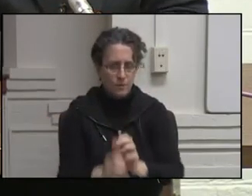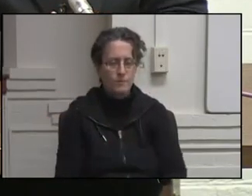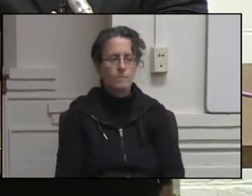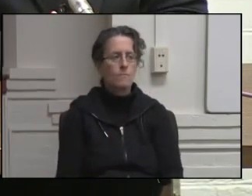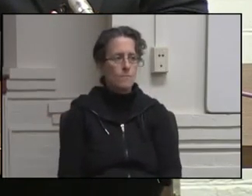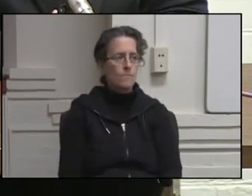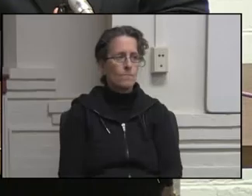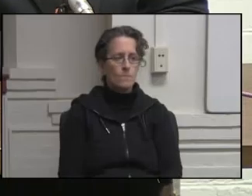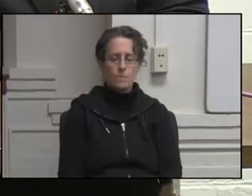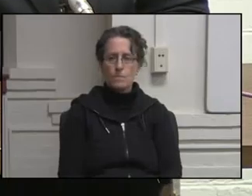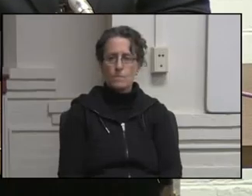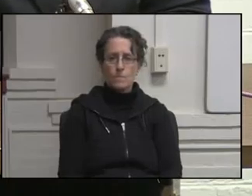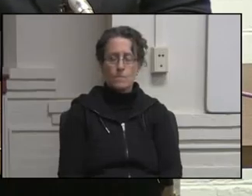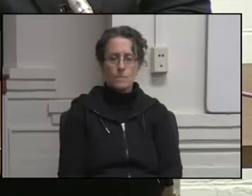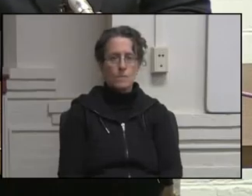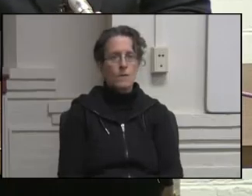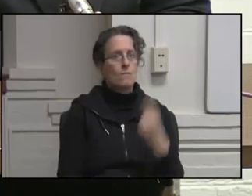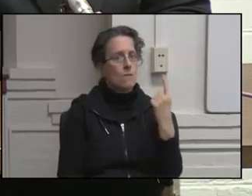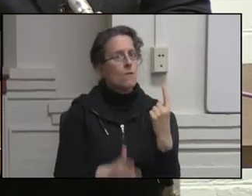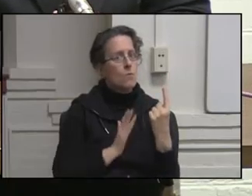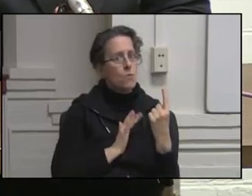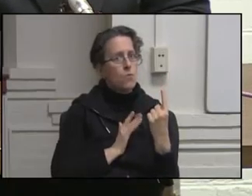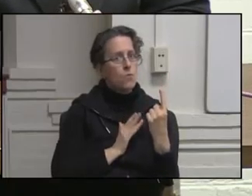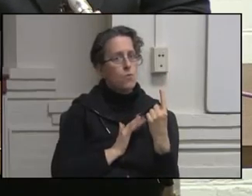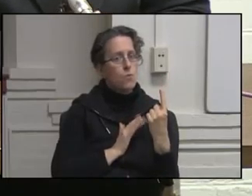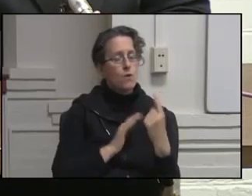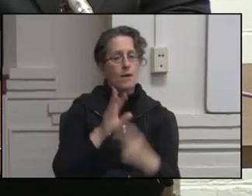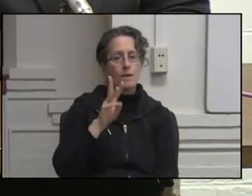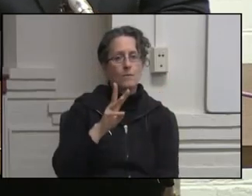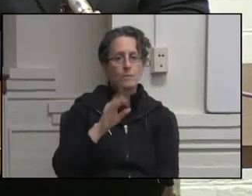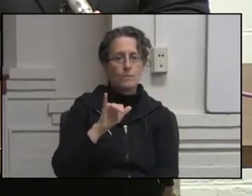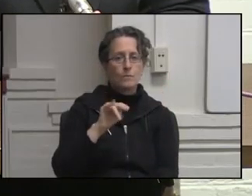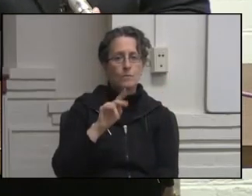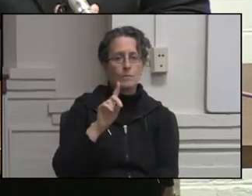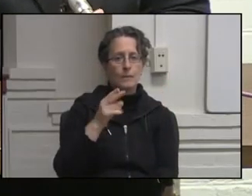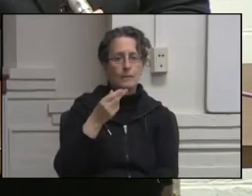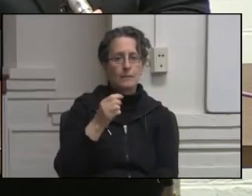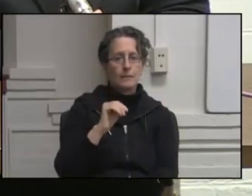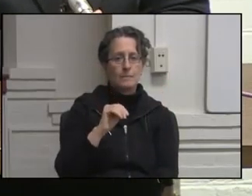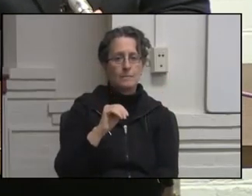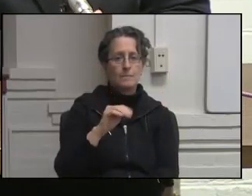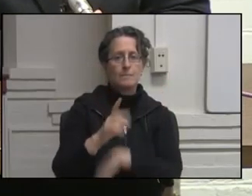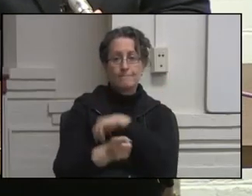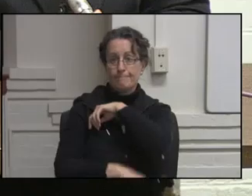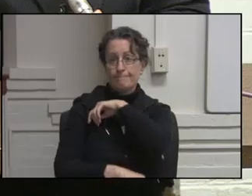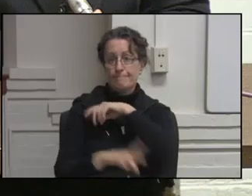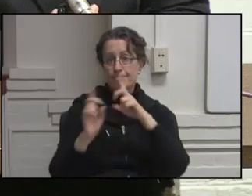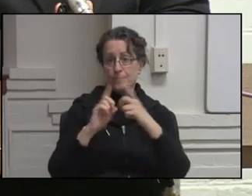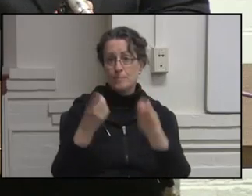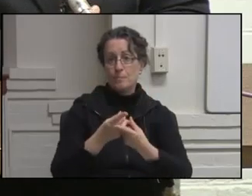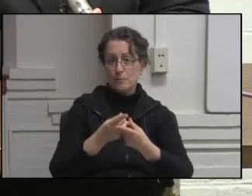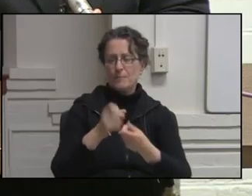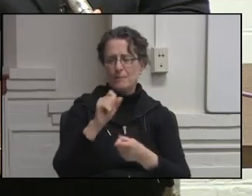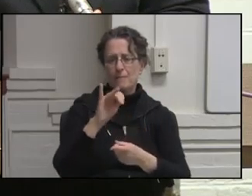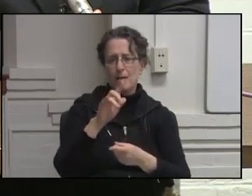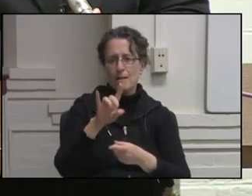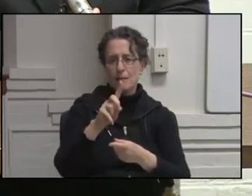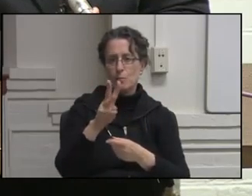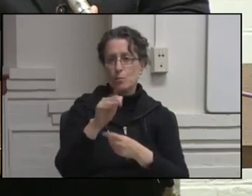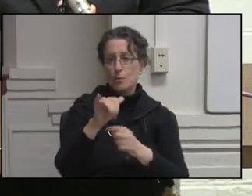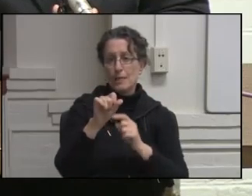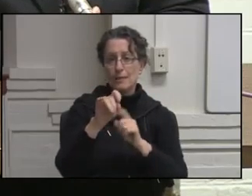year is we work very closely with Wyndham Solid Waste. And we really stress this is shooting to be a